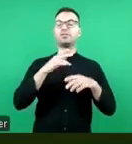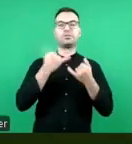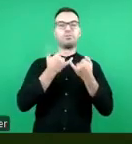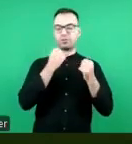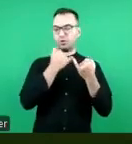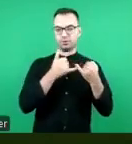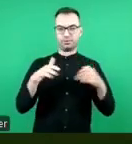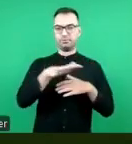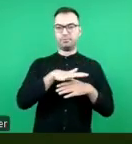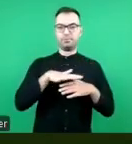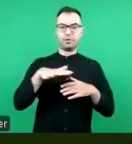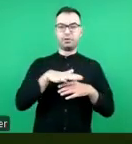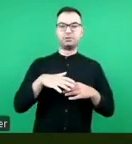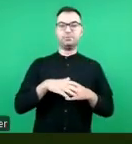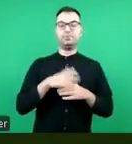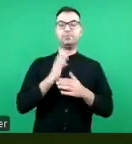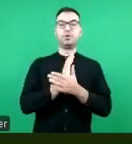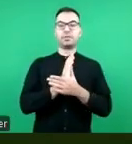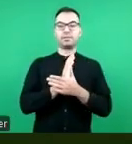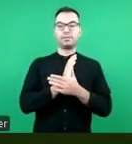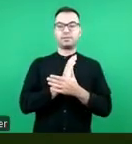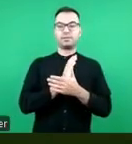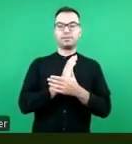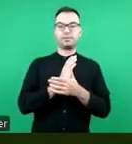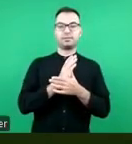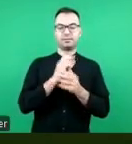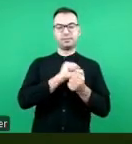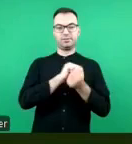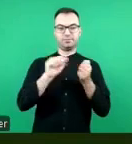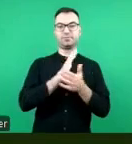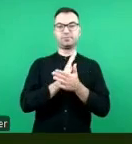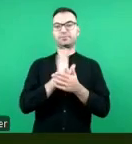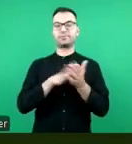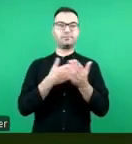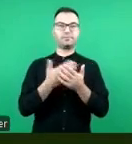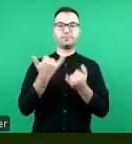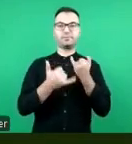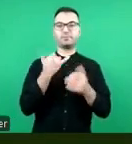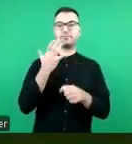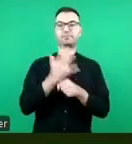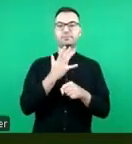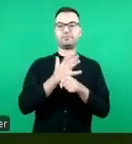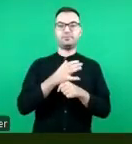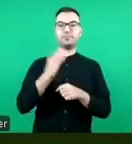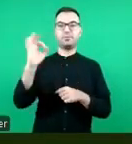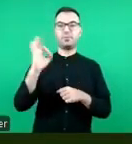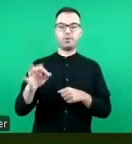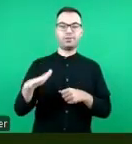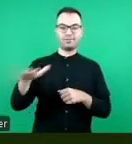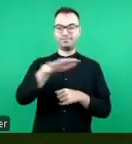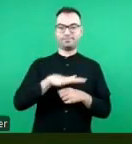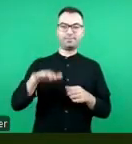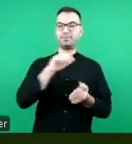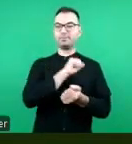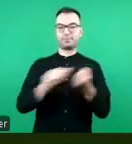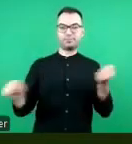can also say that an intermediate disturbance is if like 50% of stands in a landscape scale are killed